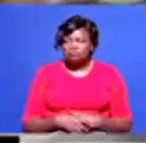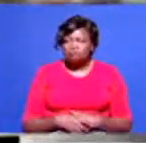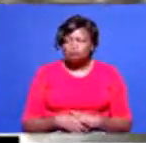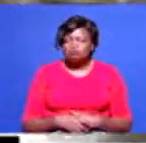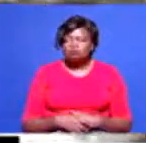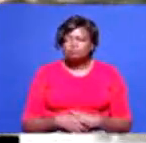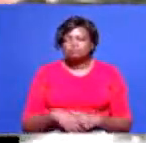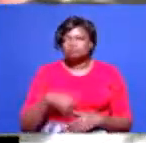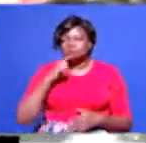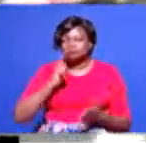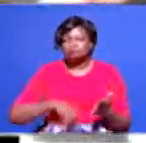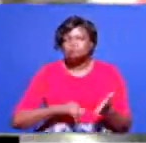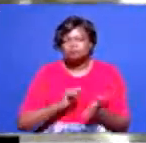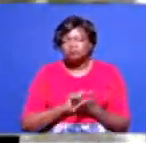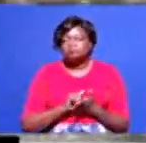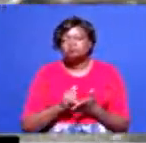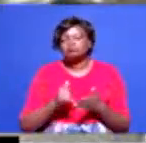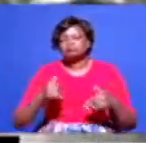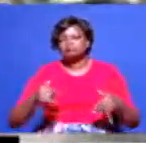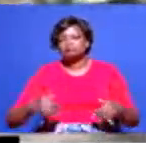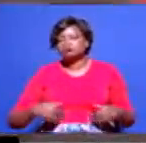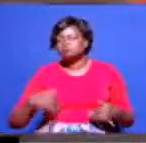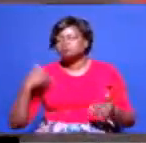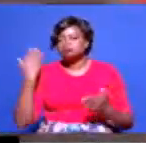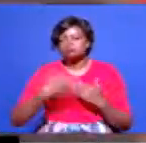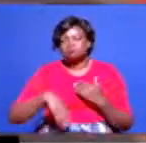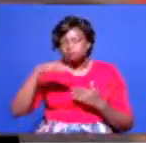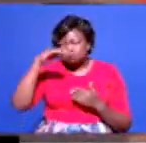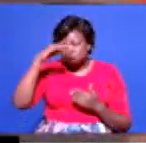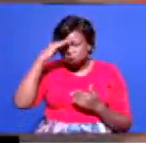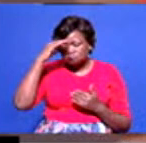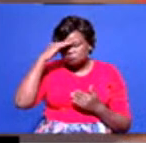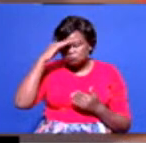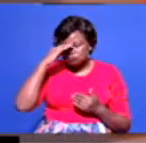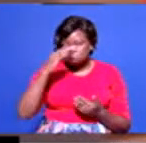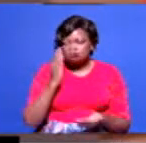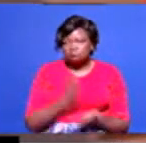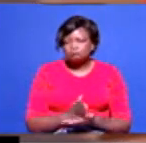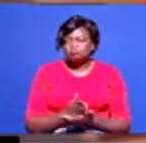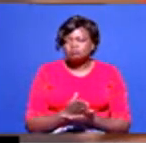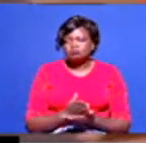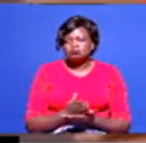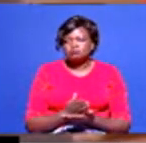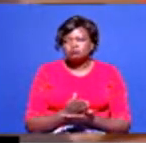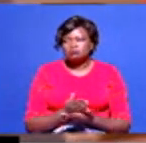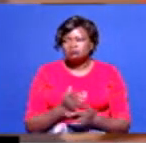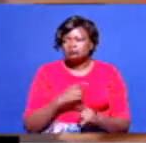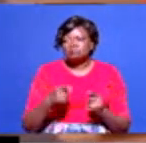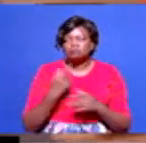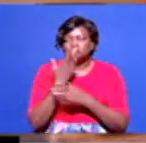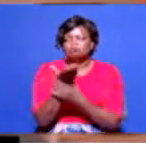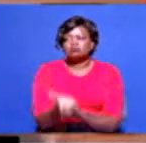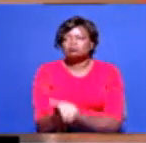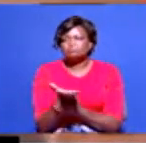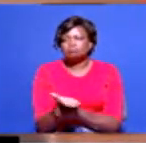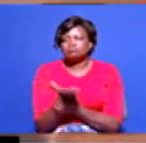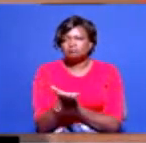he cautioned the youth against excessive drinking. I have no reason but to appeal to